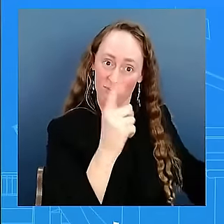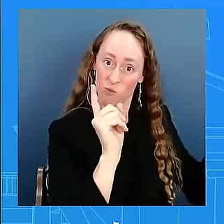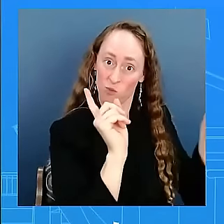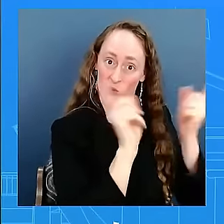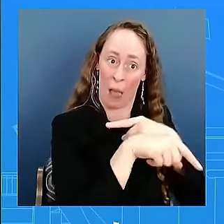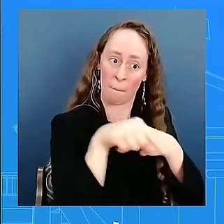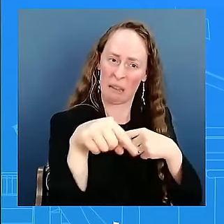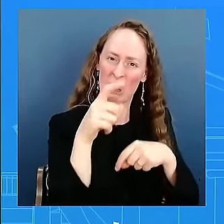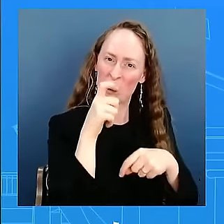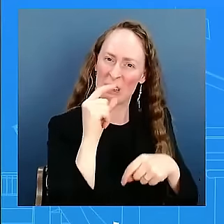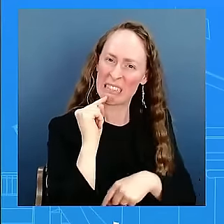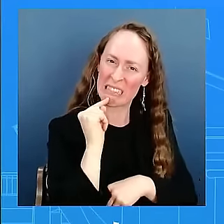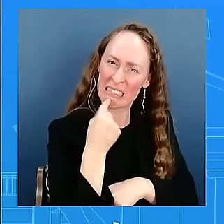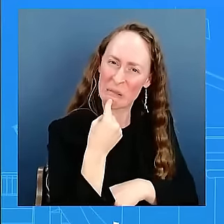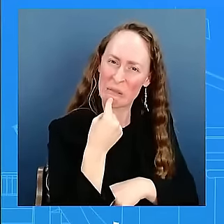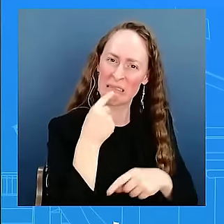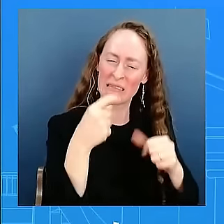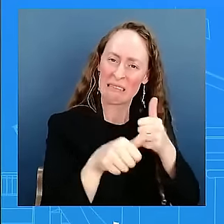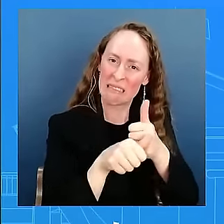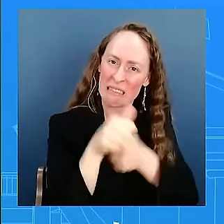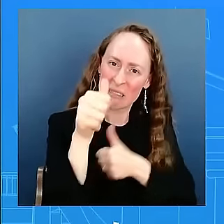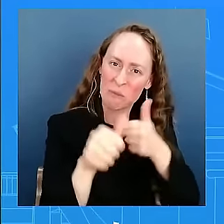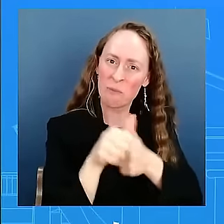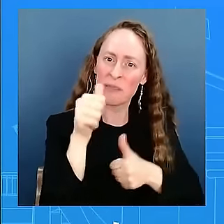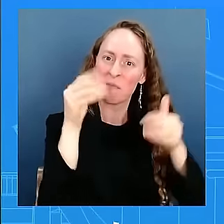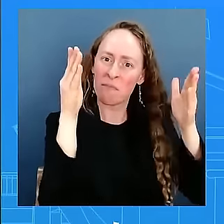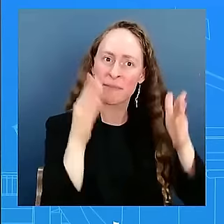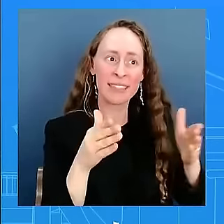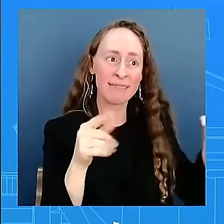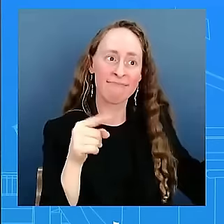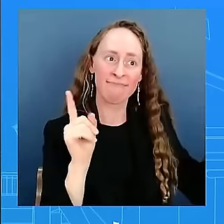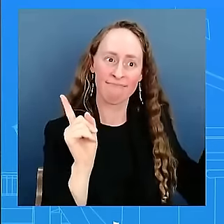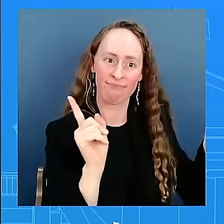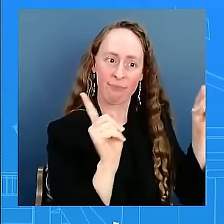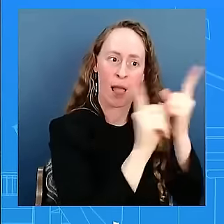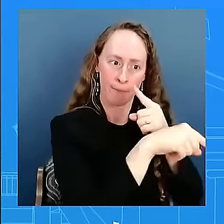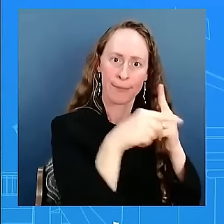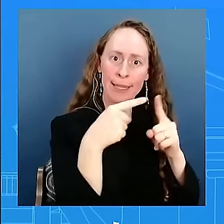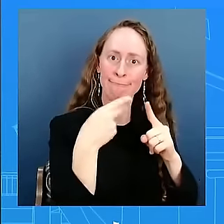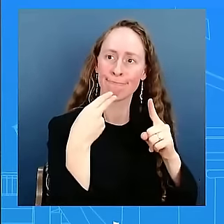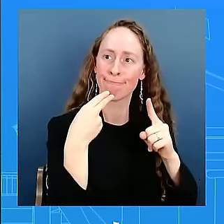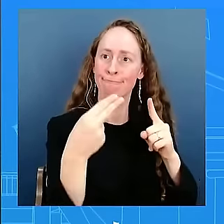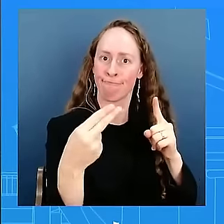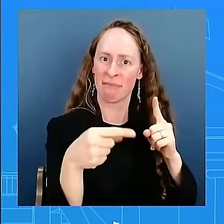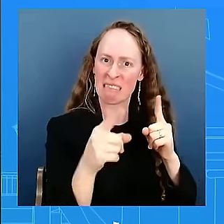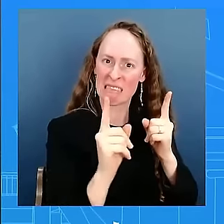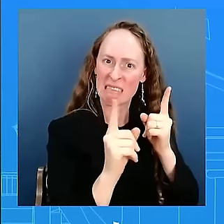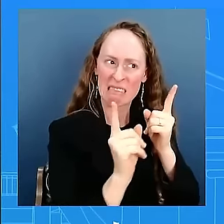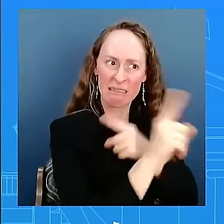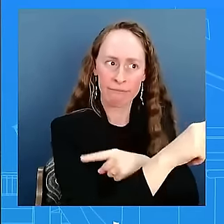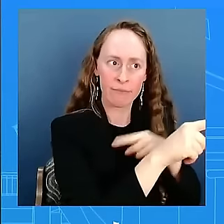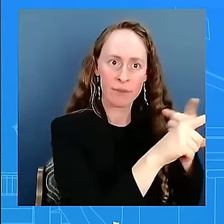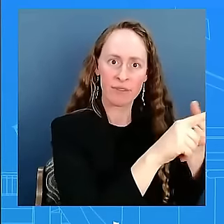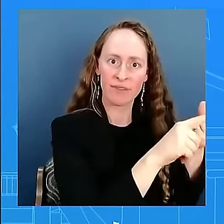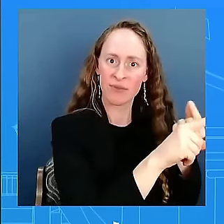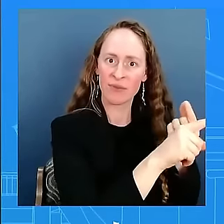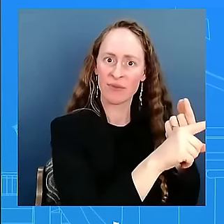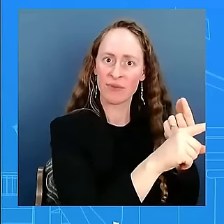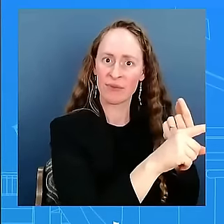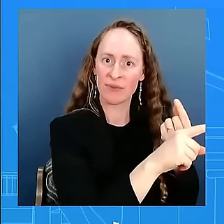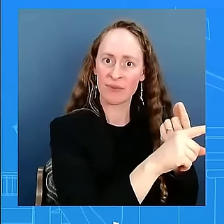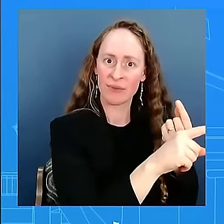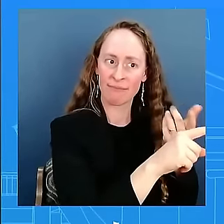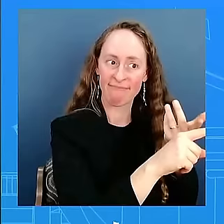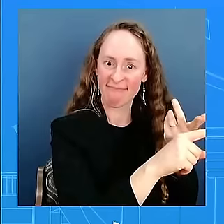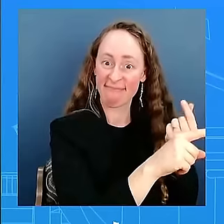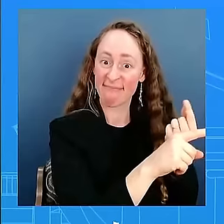American. And yet, sometimes the choice is between doing that and consigning that person basically to live out their days in